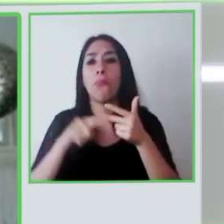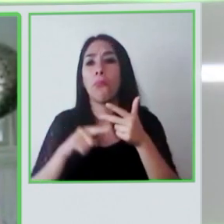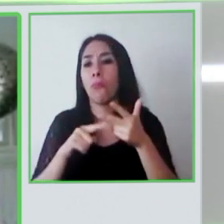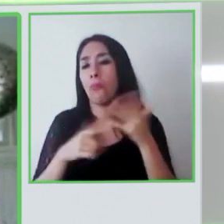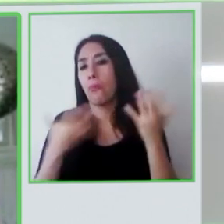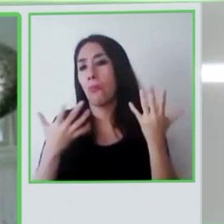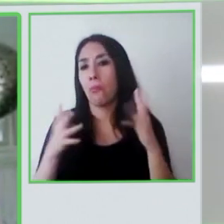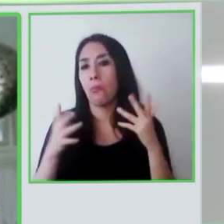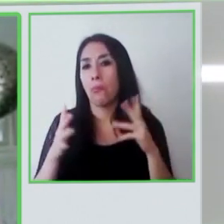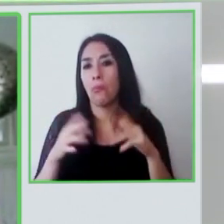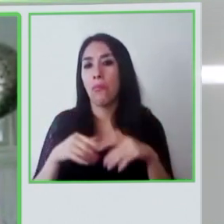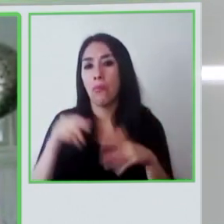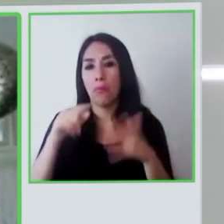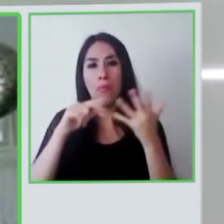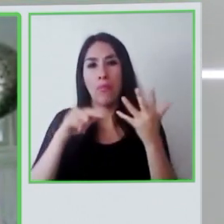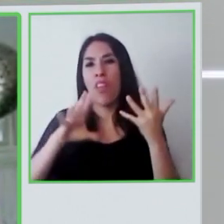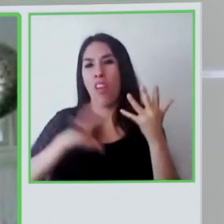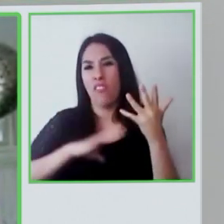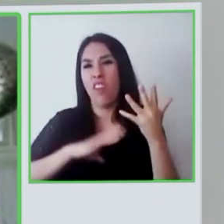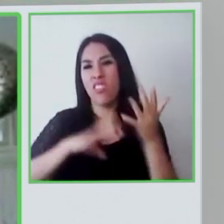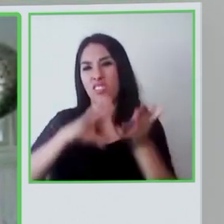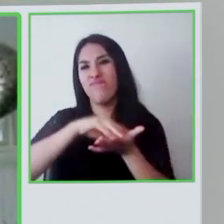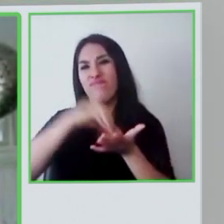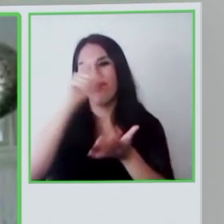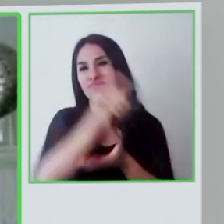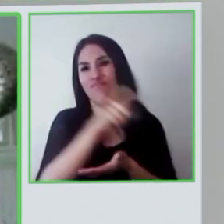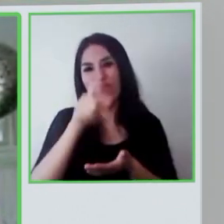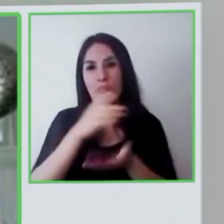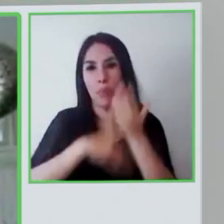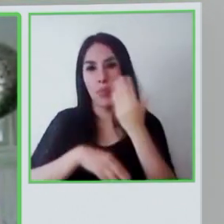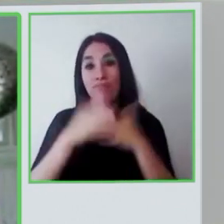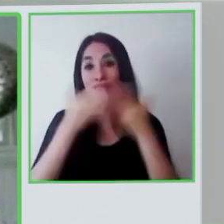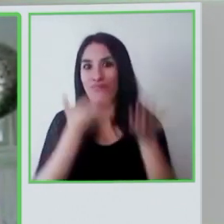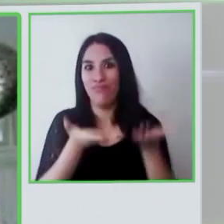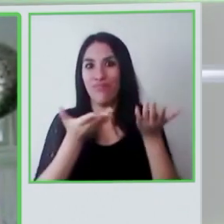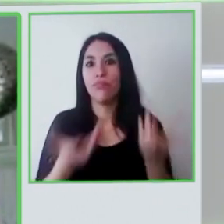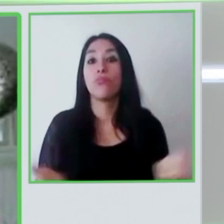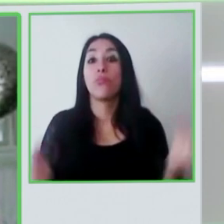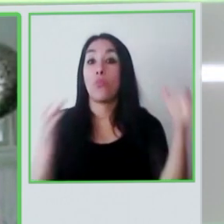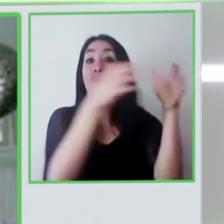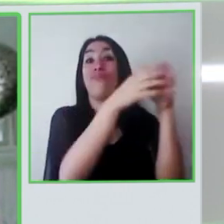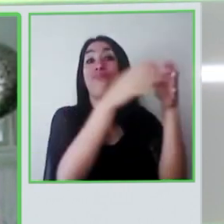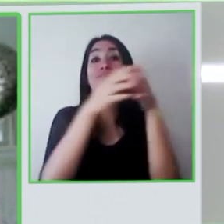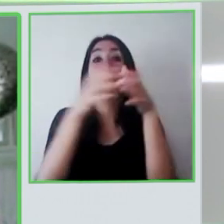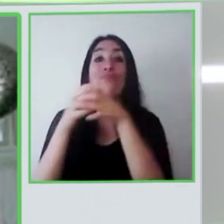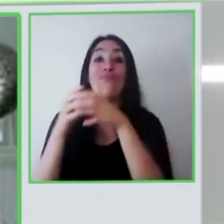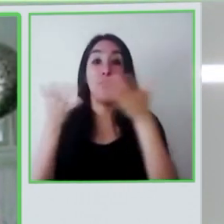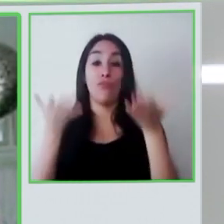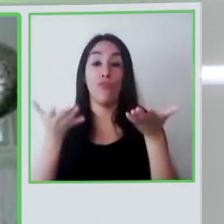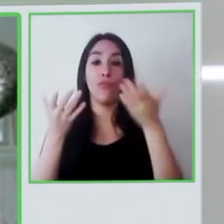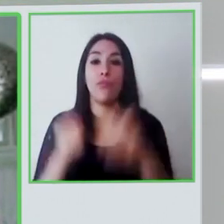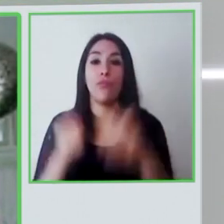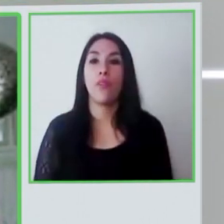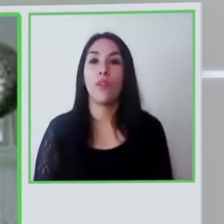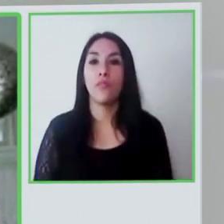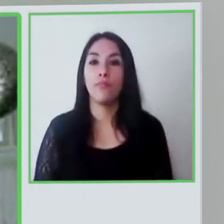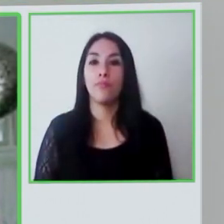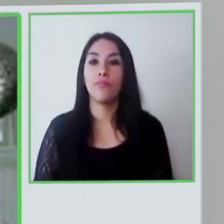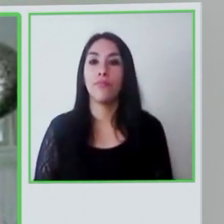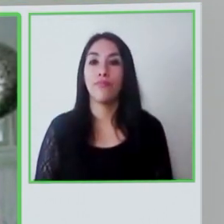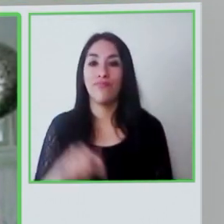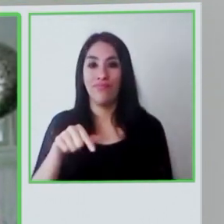there are four things that they need to learn from people with disability through the groups, from employers and the